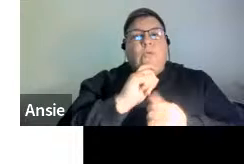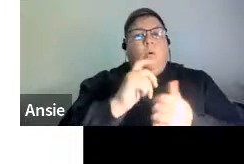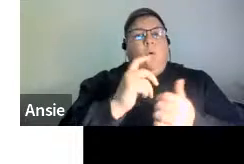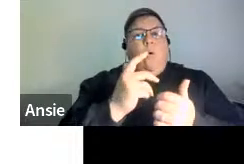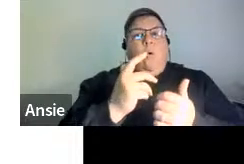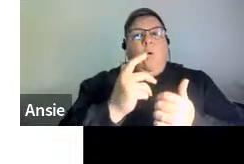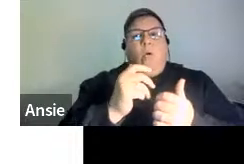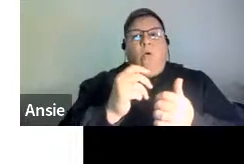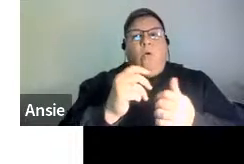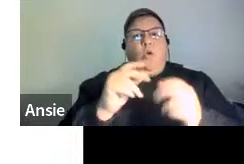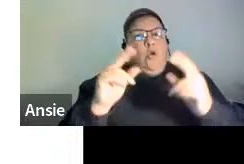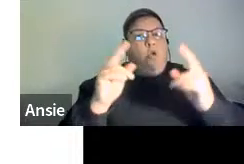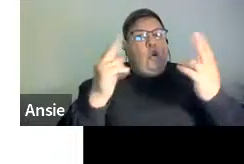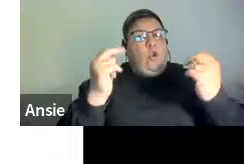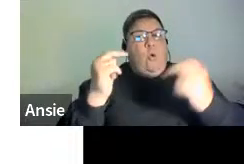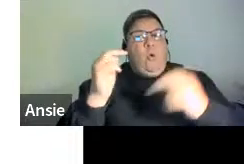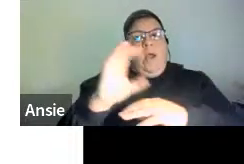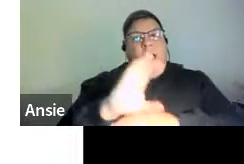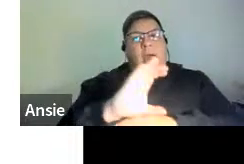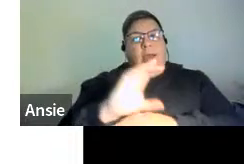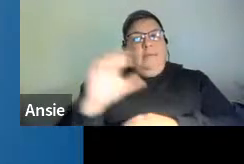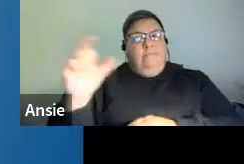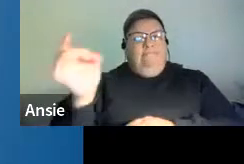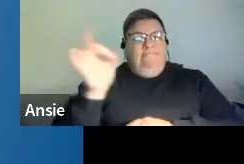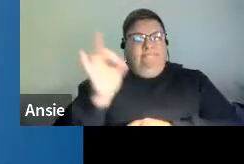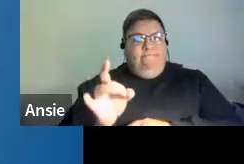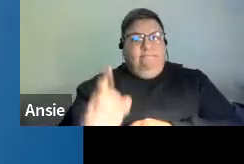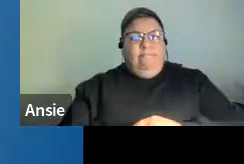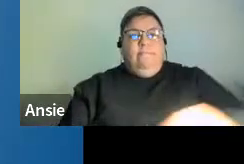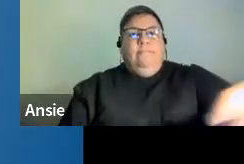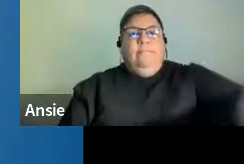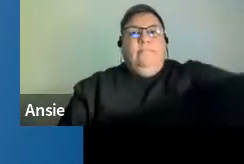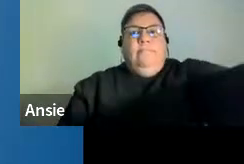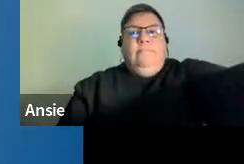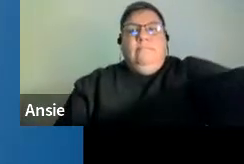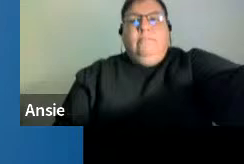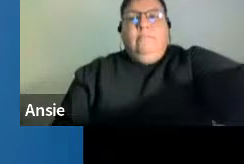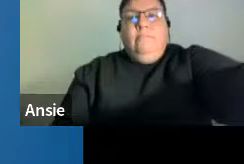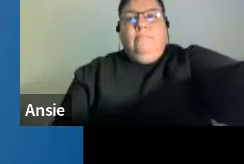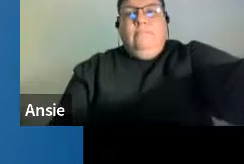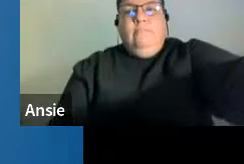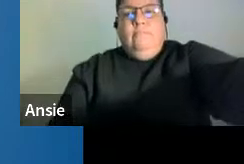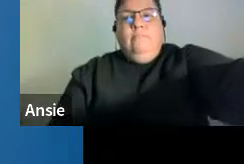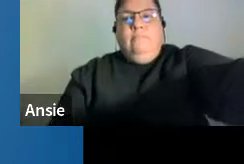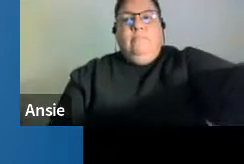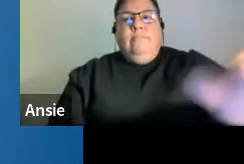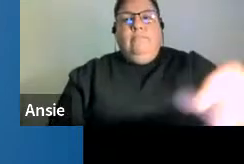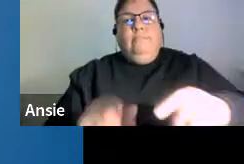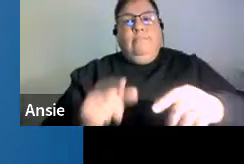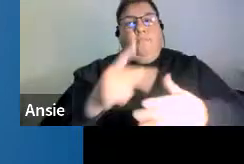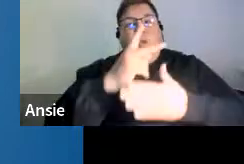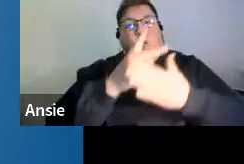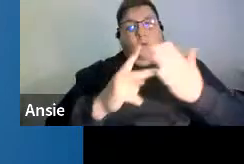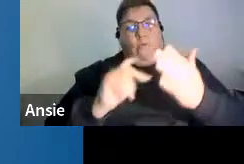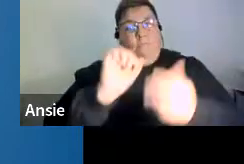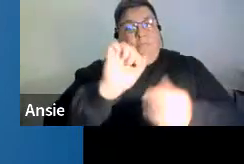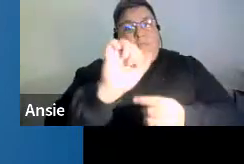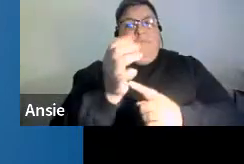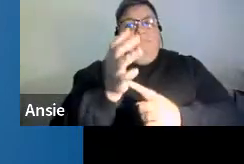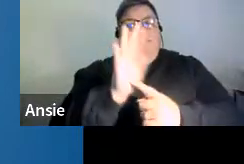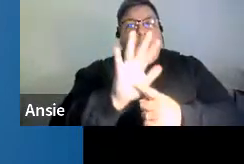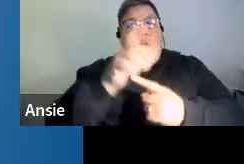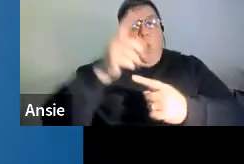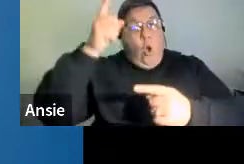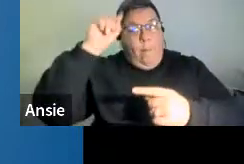a new client itself. Okay. So that actually concludes my presentation. I hope the information that I shared with